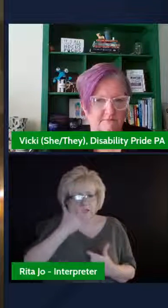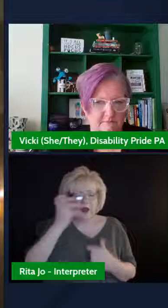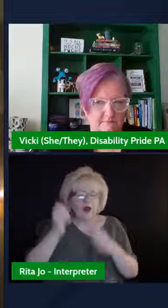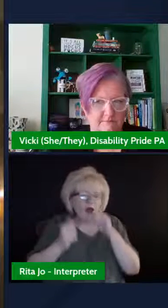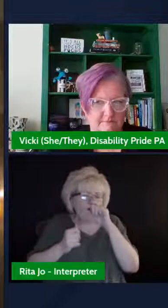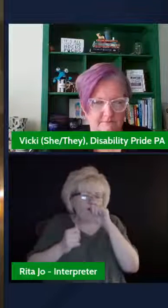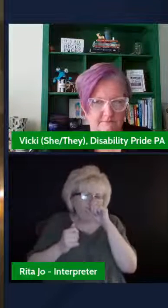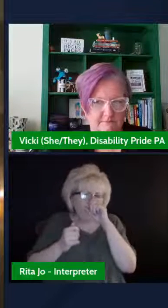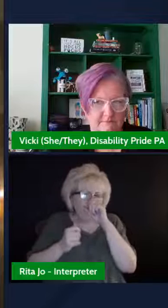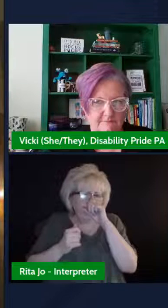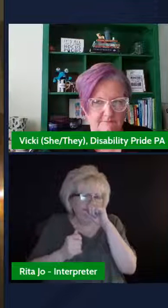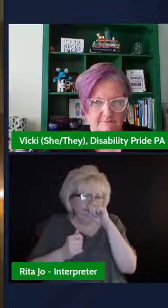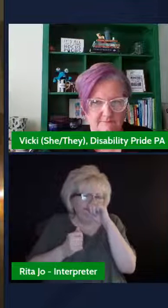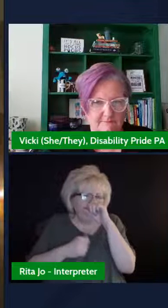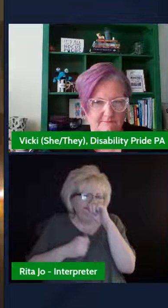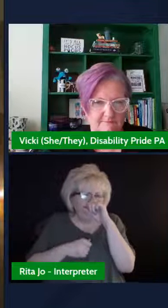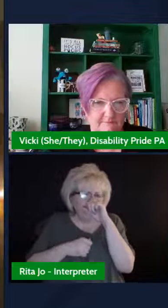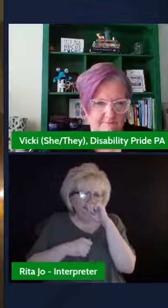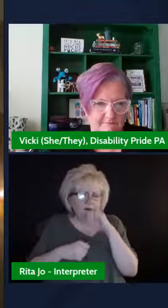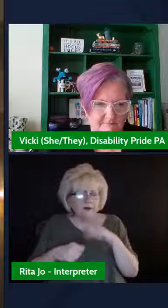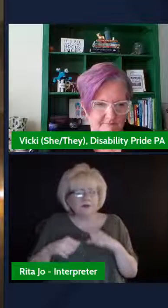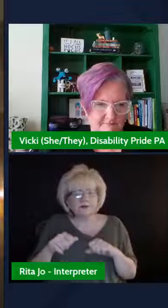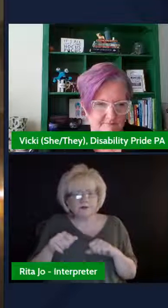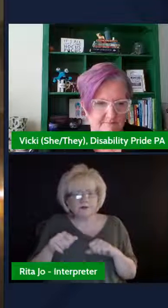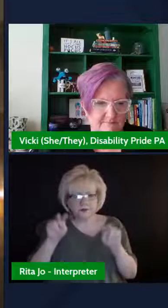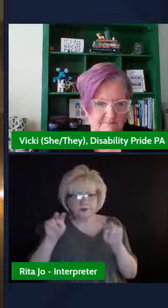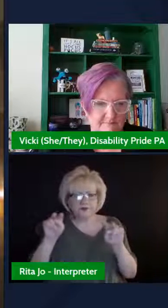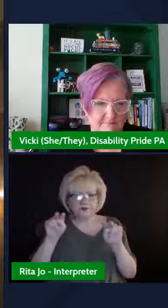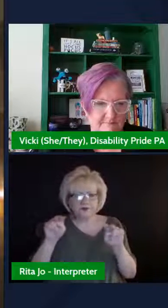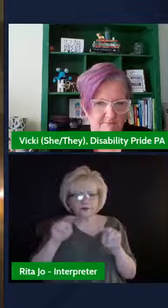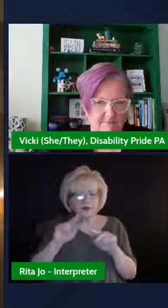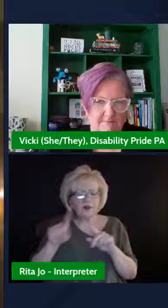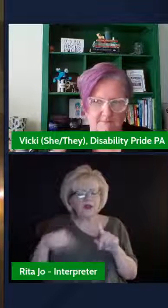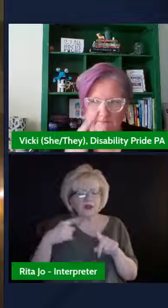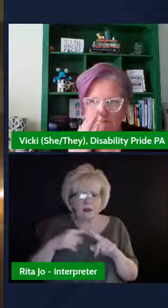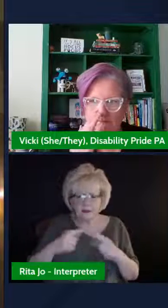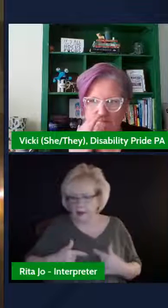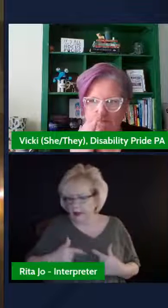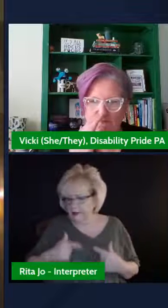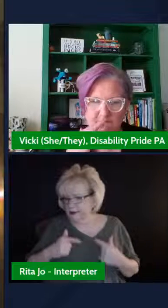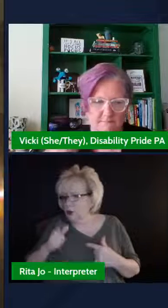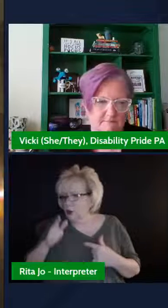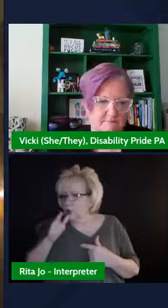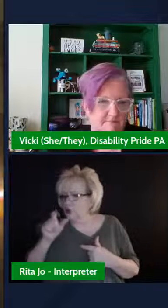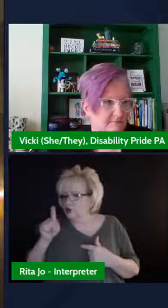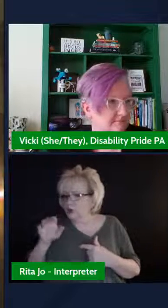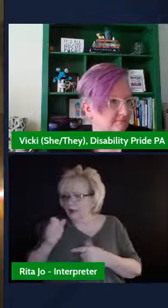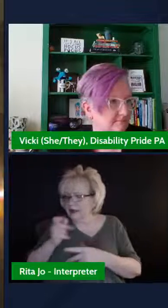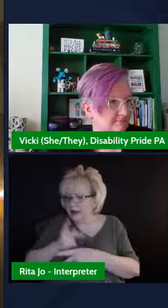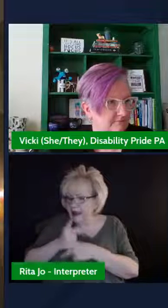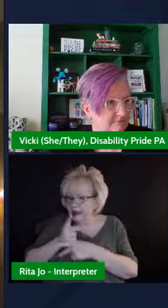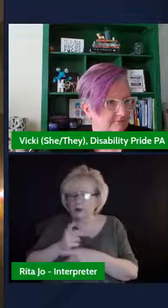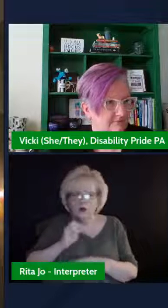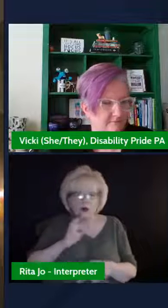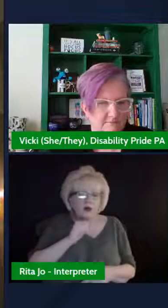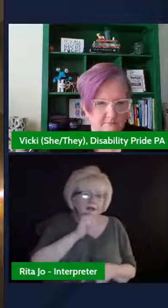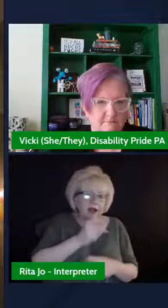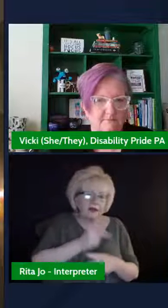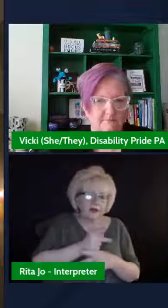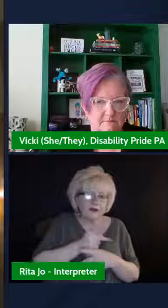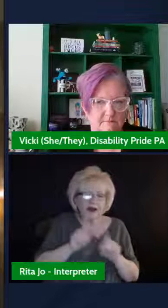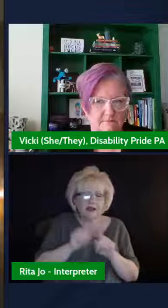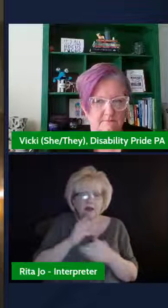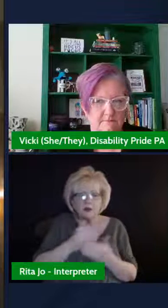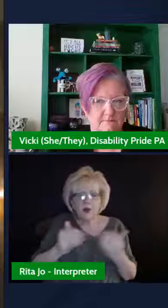forth over disabled people's lives and who should and should not be cared for as a part of our own